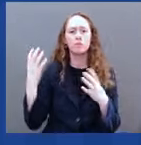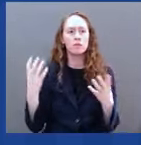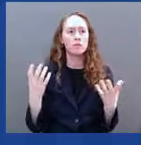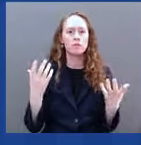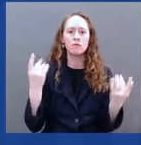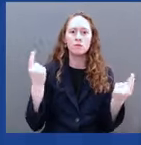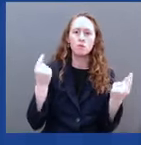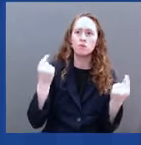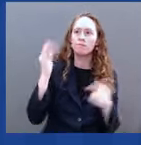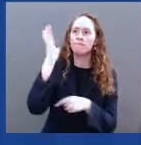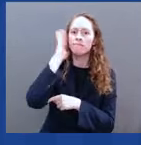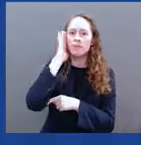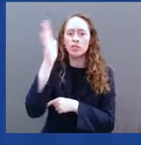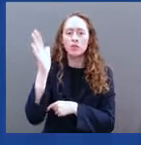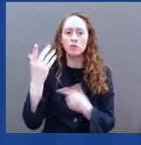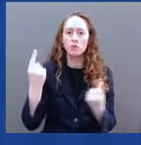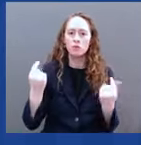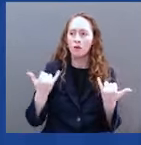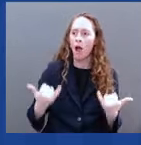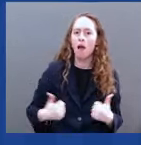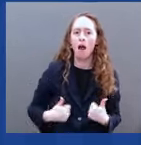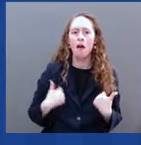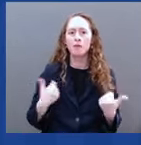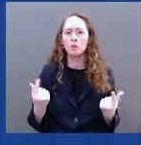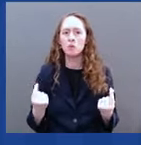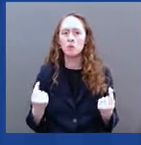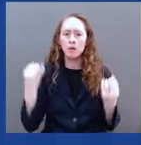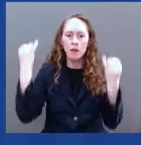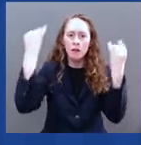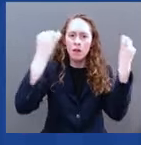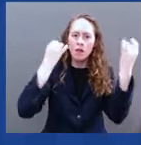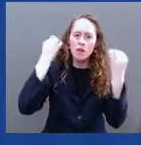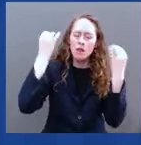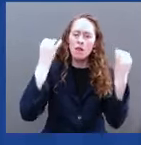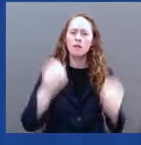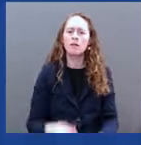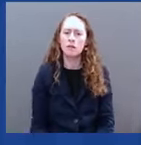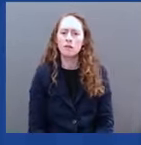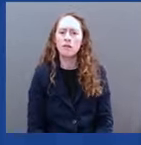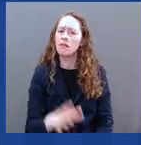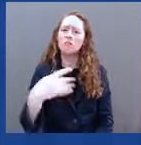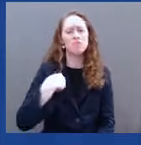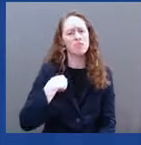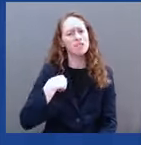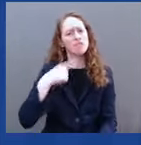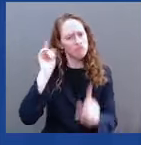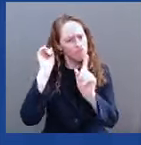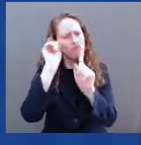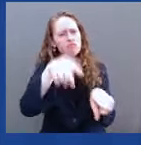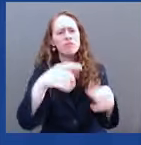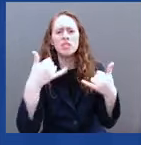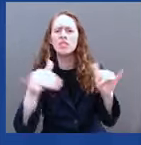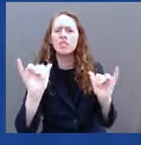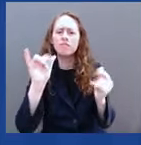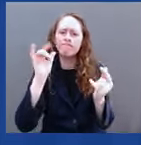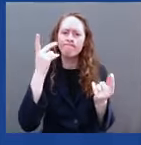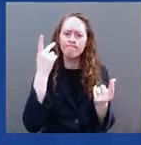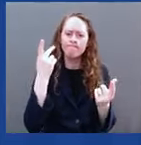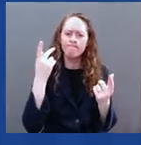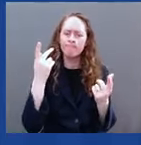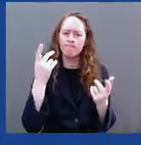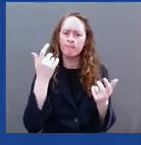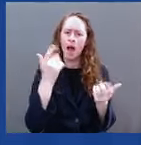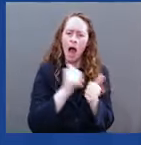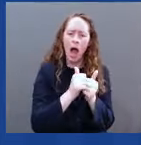it will reinforce my commitment to have the United States make sure we are a major piece of dealing with